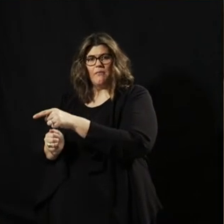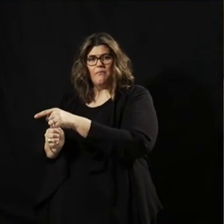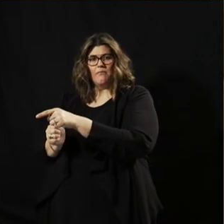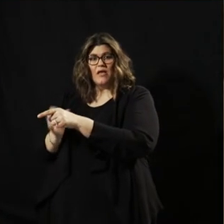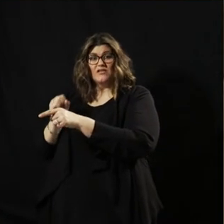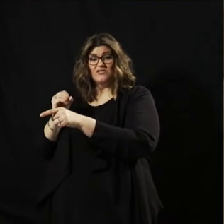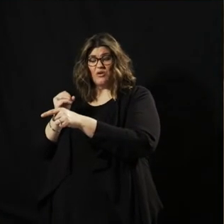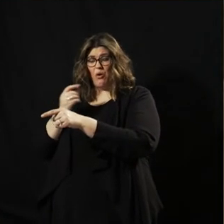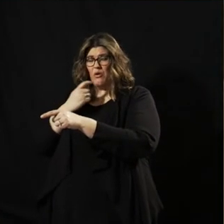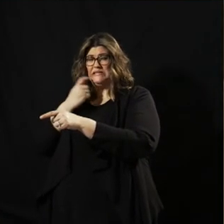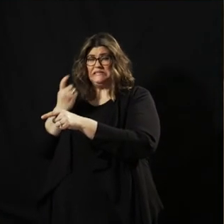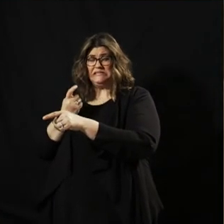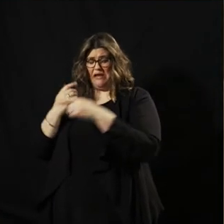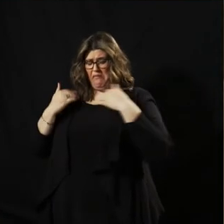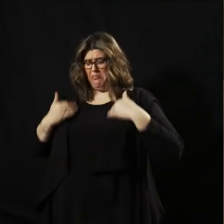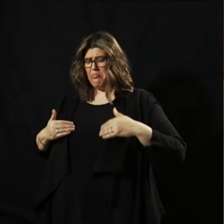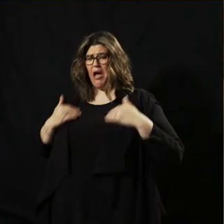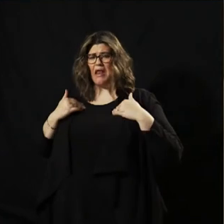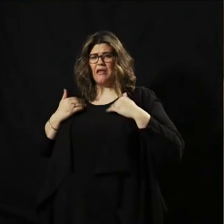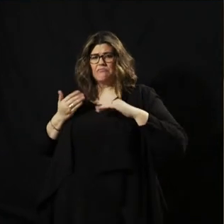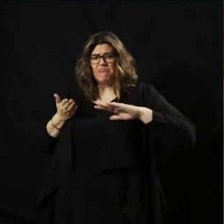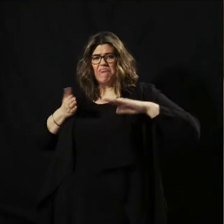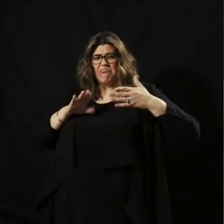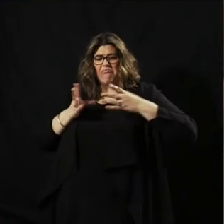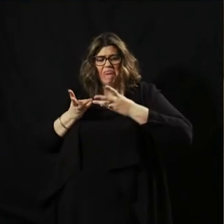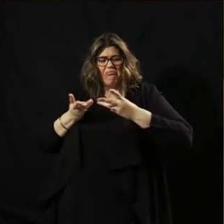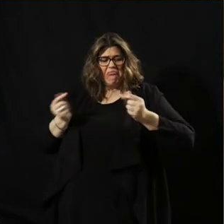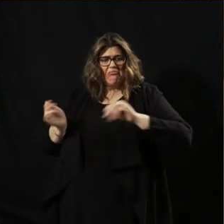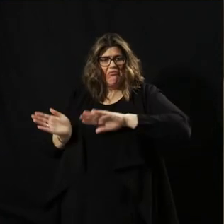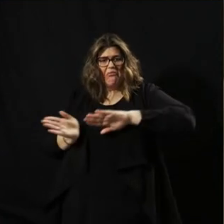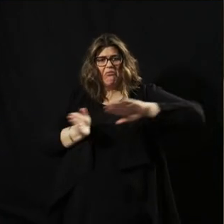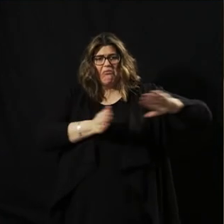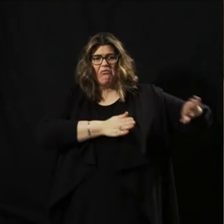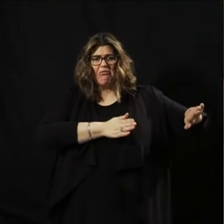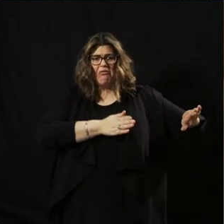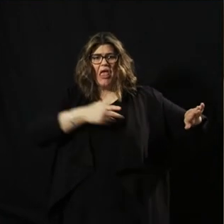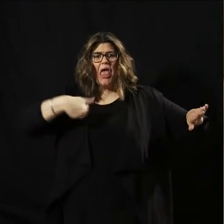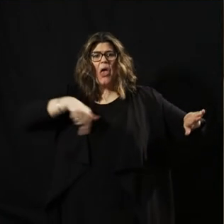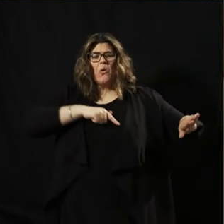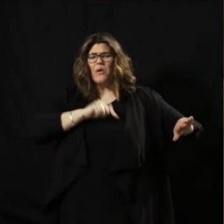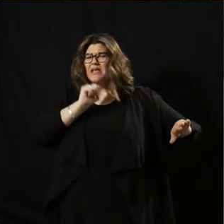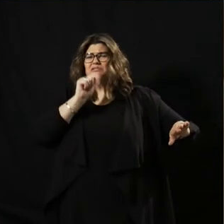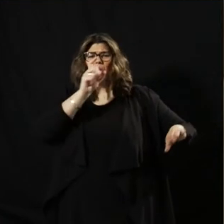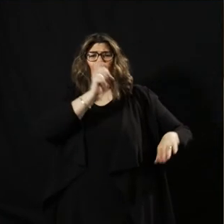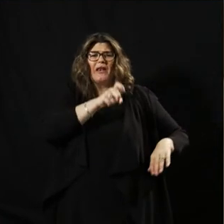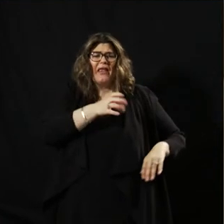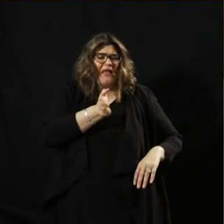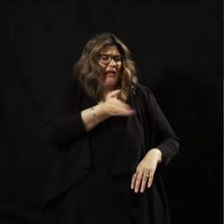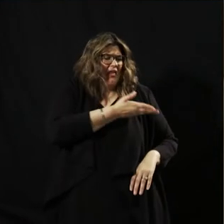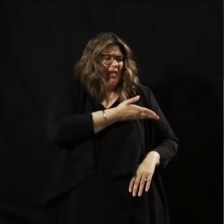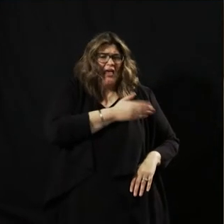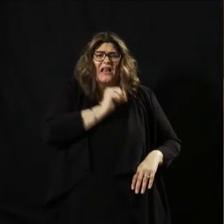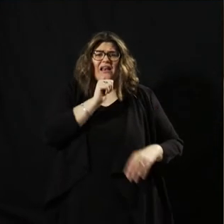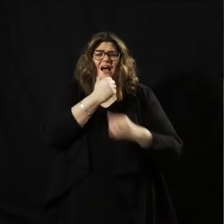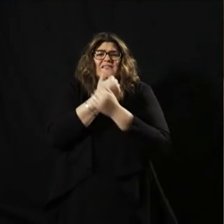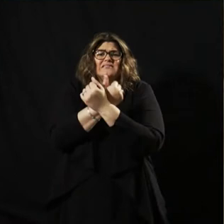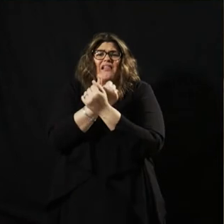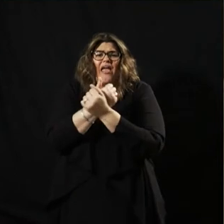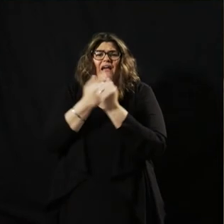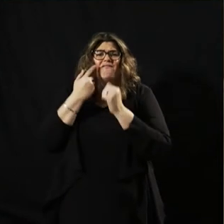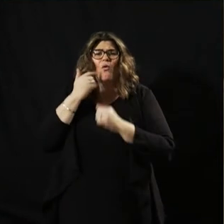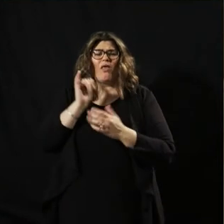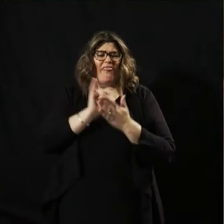sinful body might be done away with, that we might no longer be in slavery to